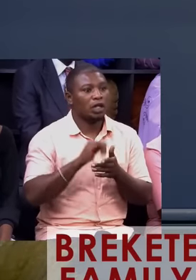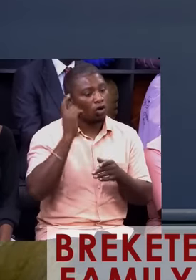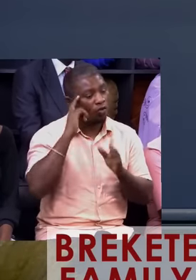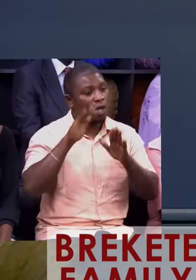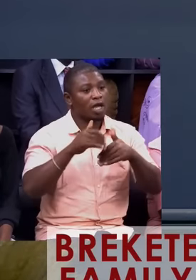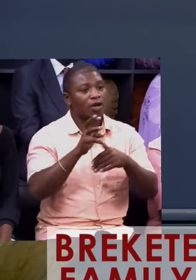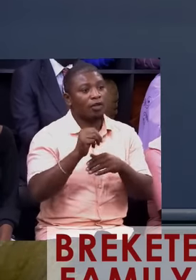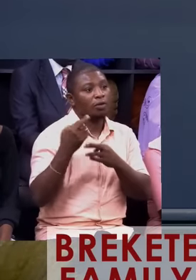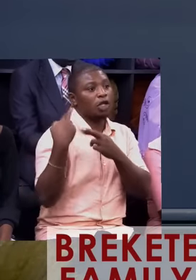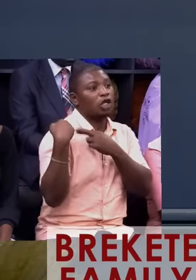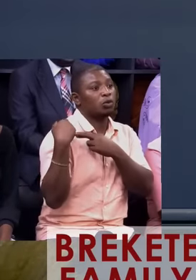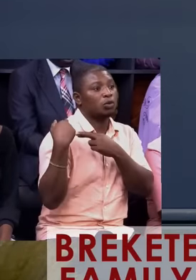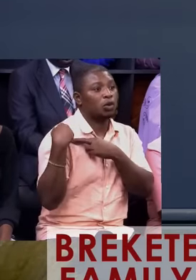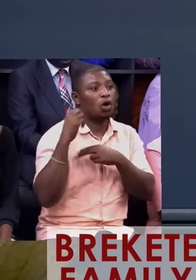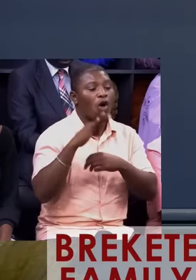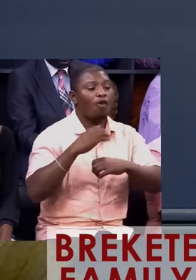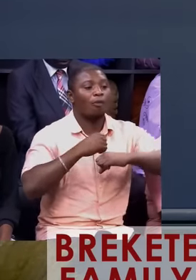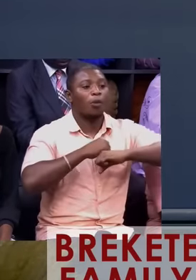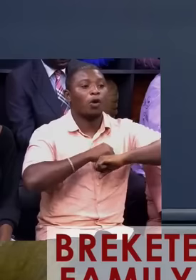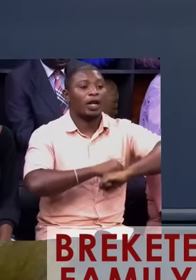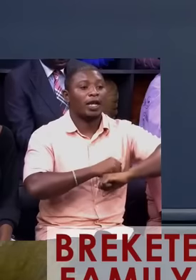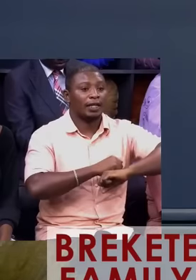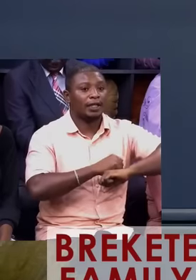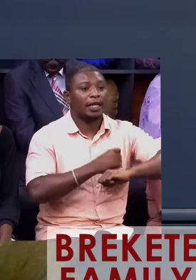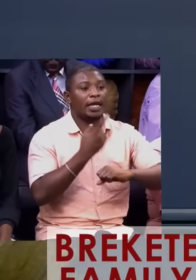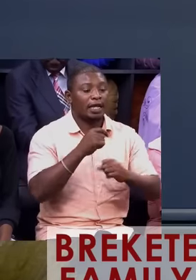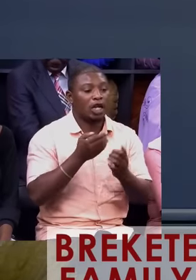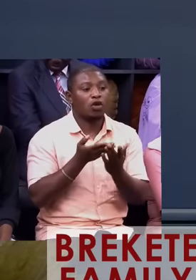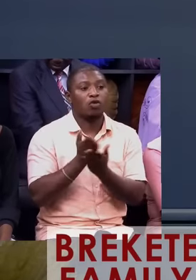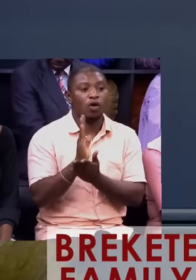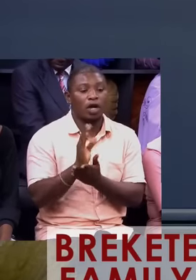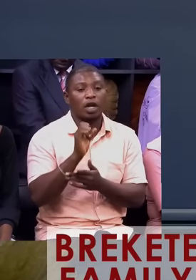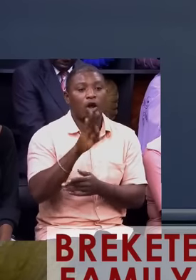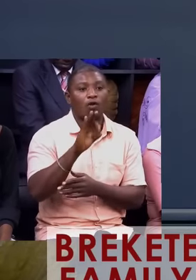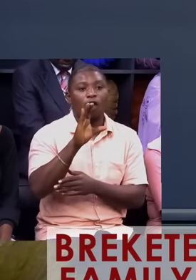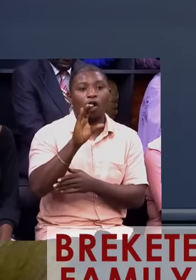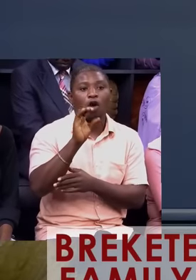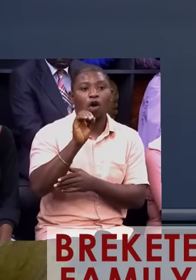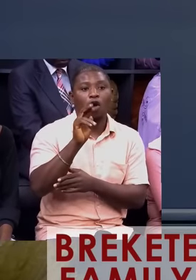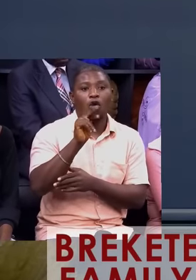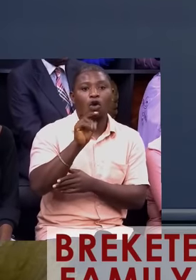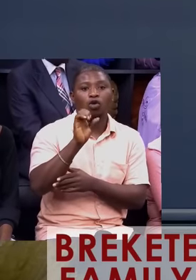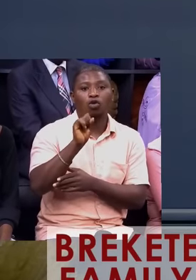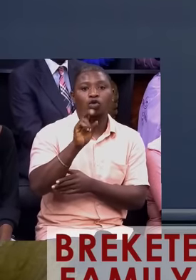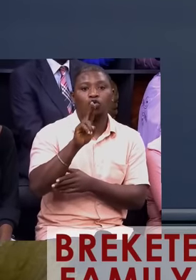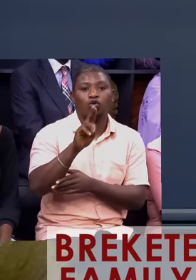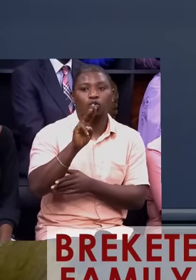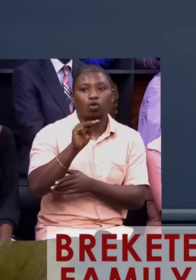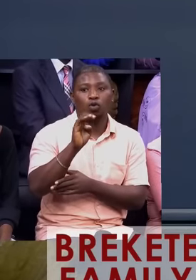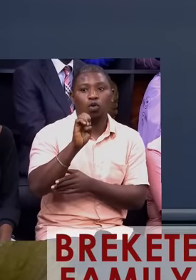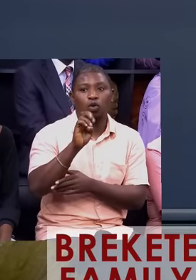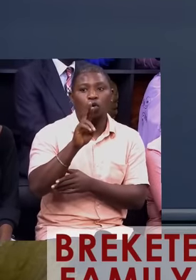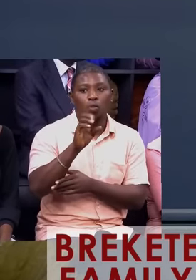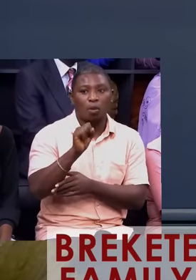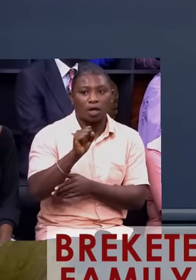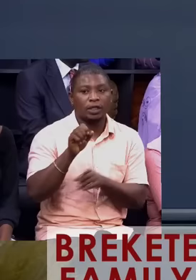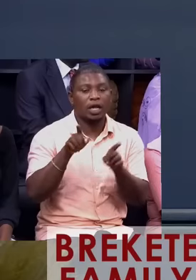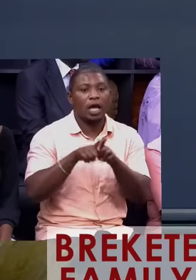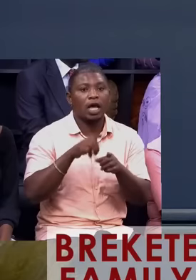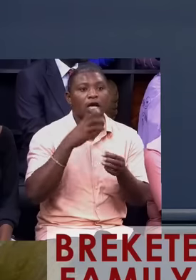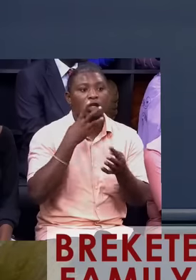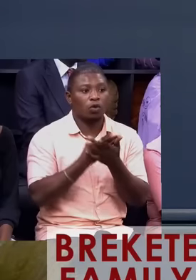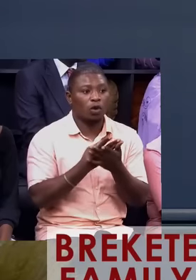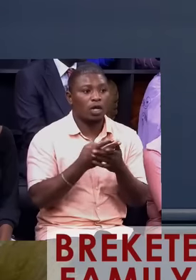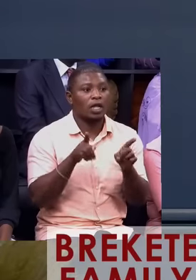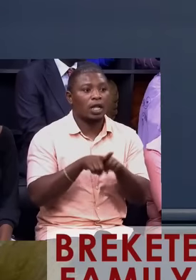the responsibility of protecting the right of consumers as well as the P